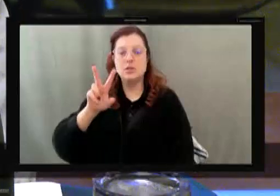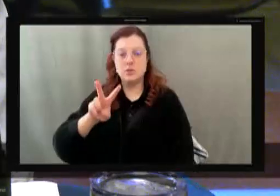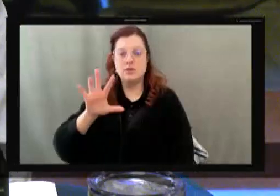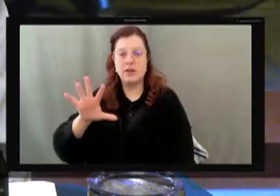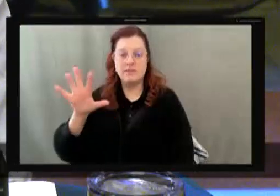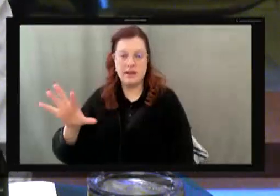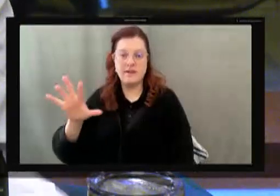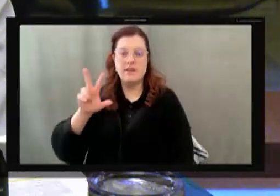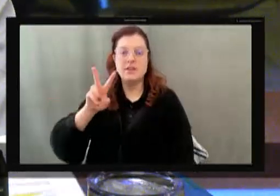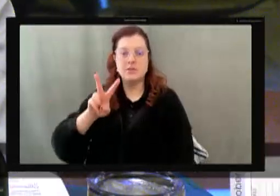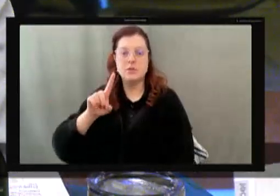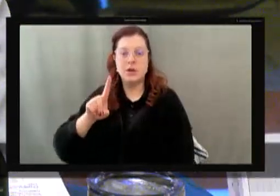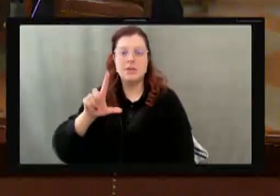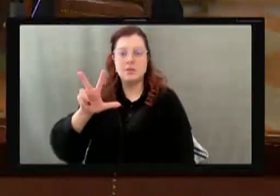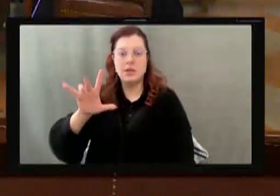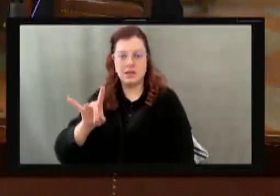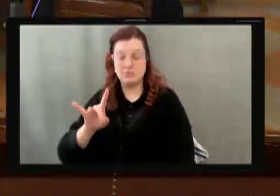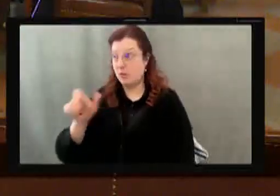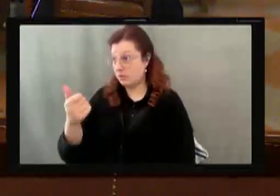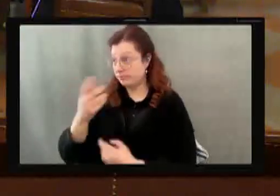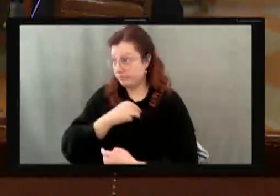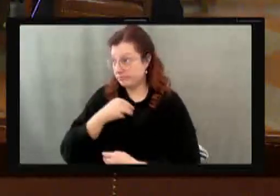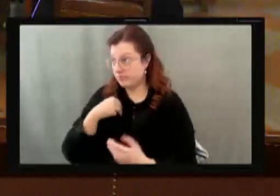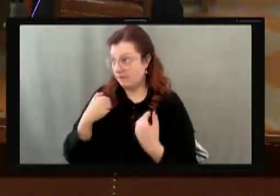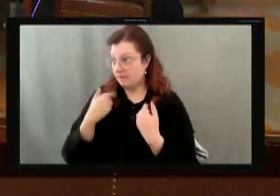412-255-2138. Anything from members?